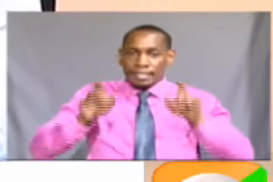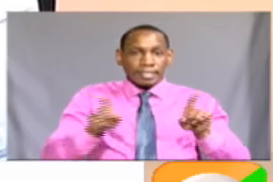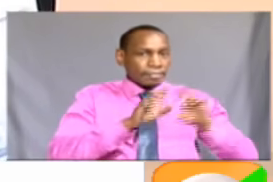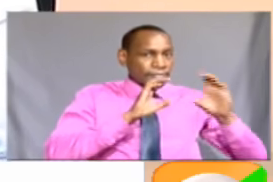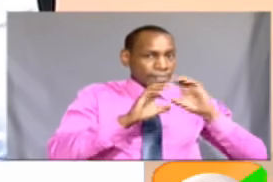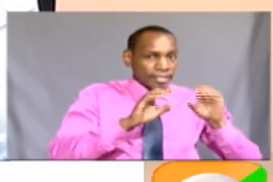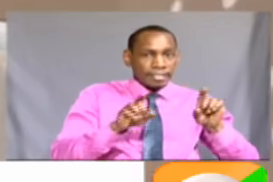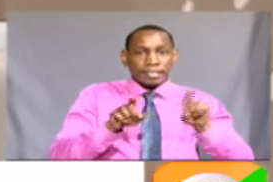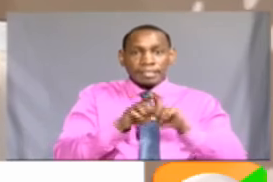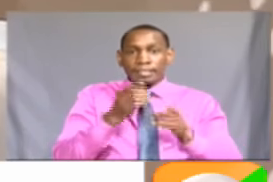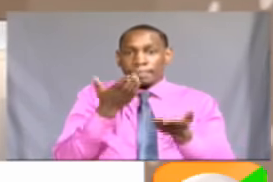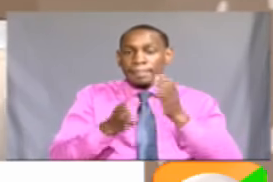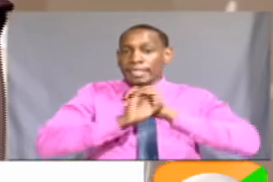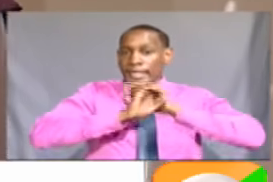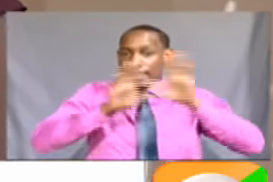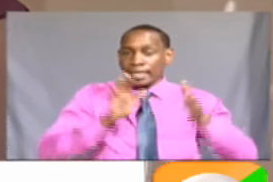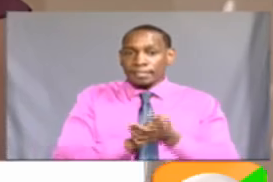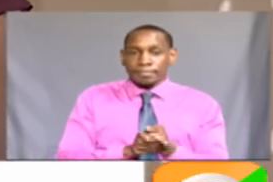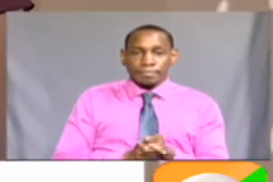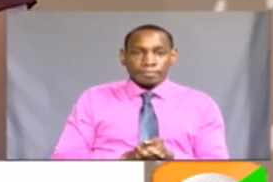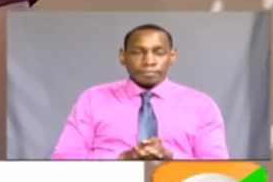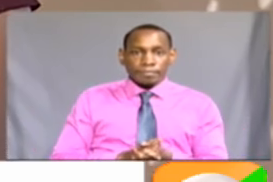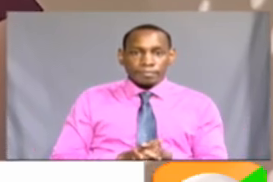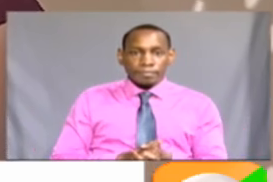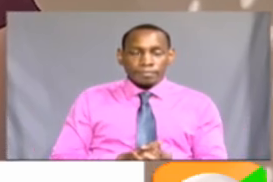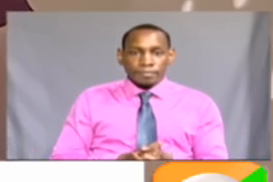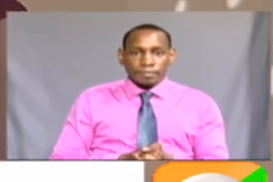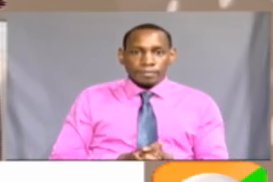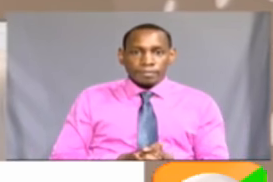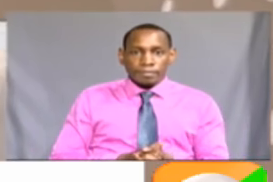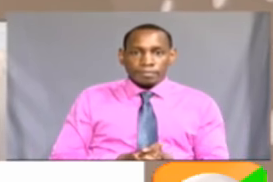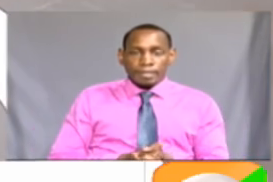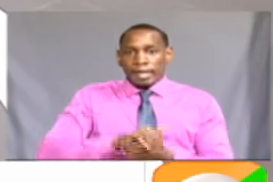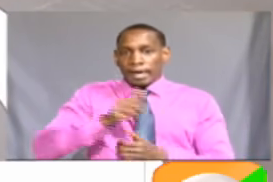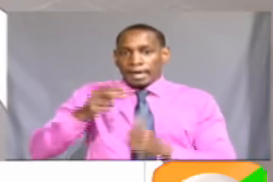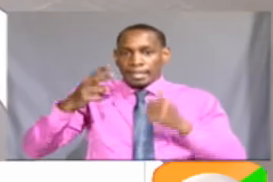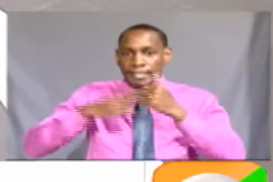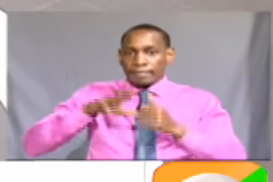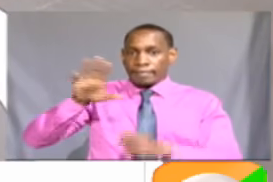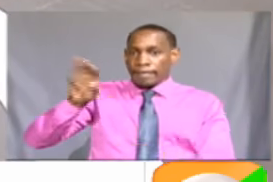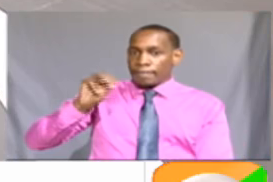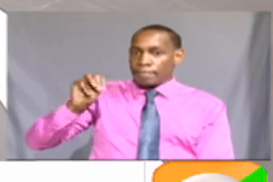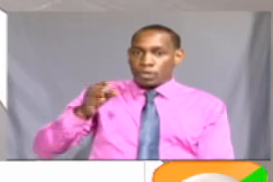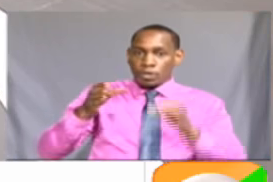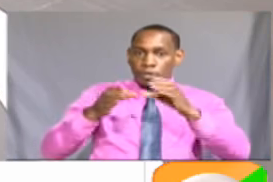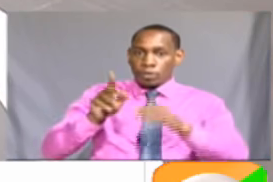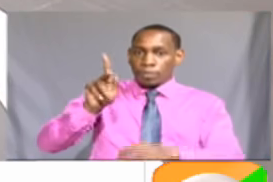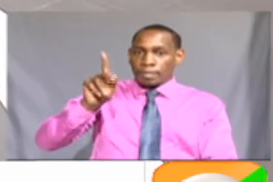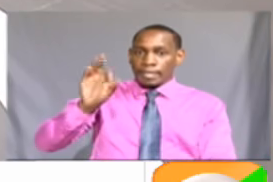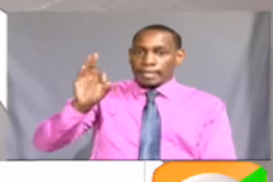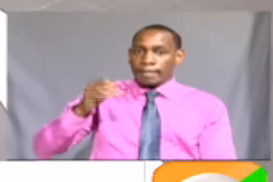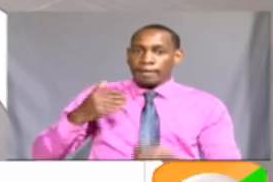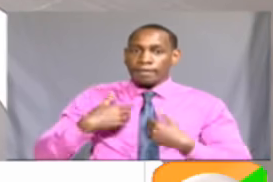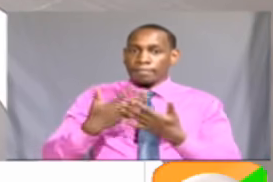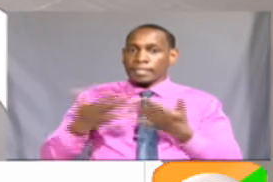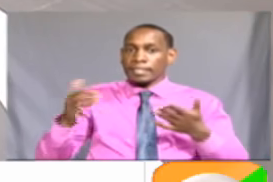communication perhaps needs to be very clear. So, communication means what? And there was 75 exactly. million for KDF. Yeah, yeah. Did they buy tanks or anything like